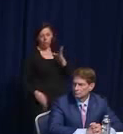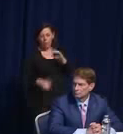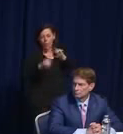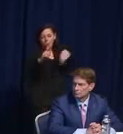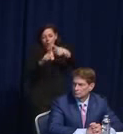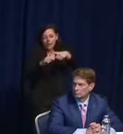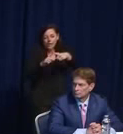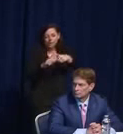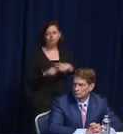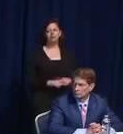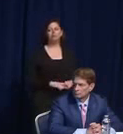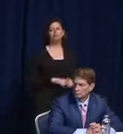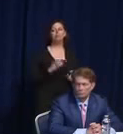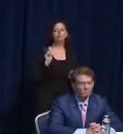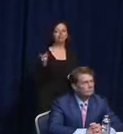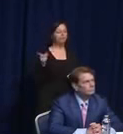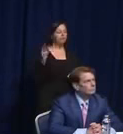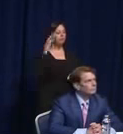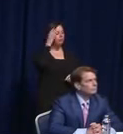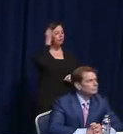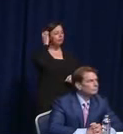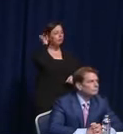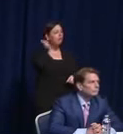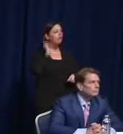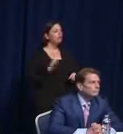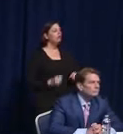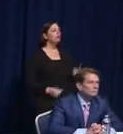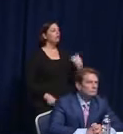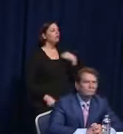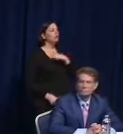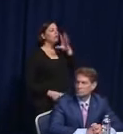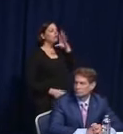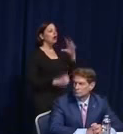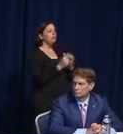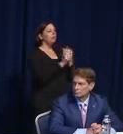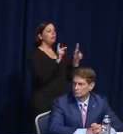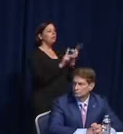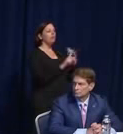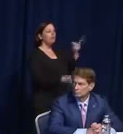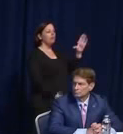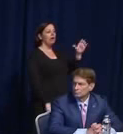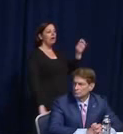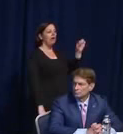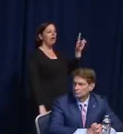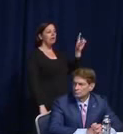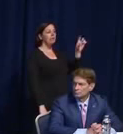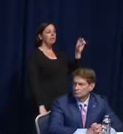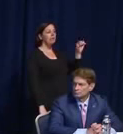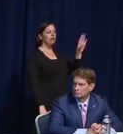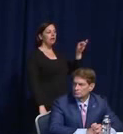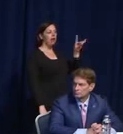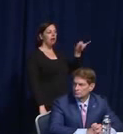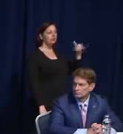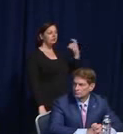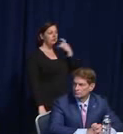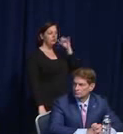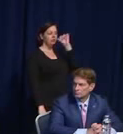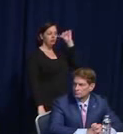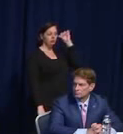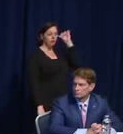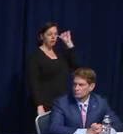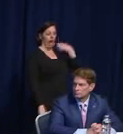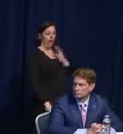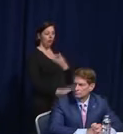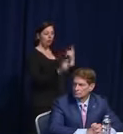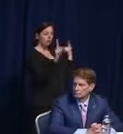right answer. I had conversations personally actually with folks in Camden County yesterday. Our hope is to have,